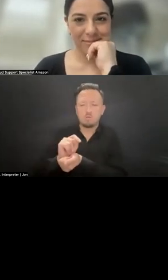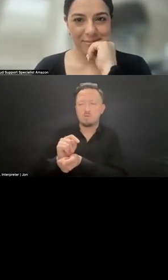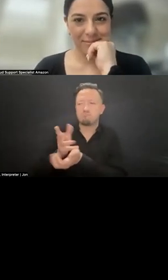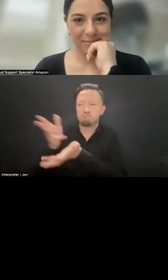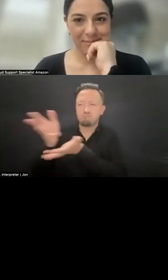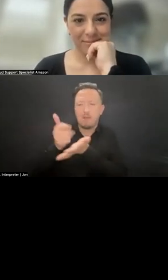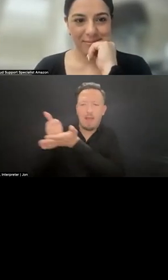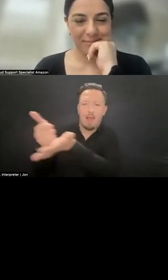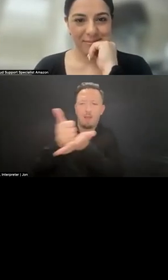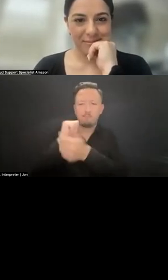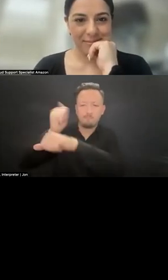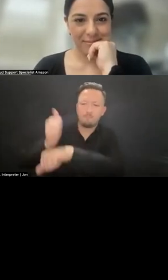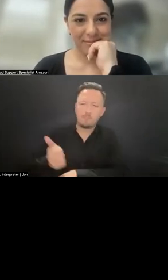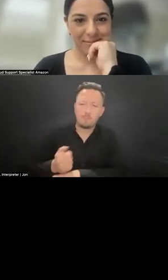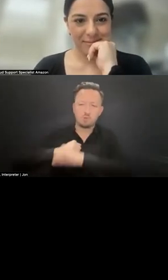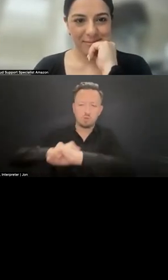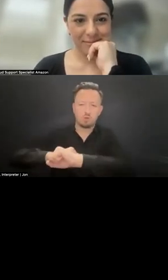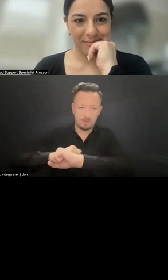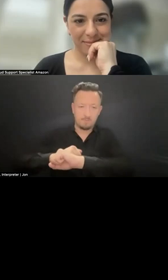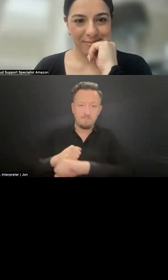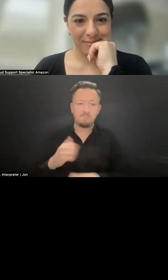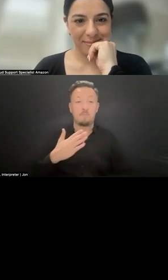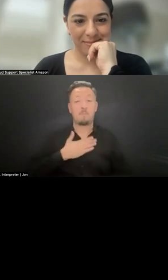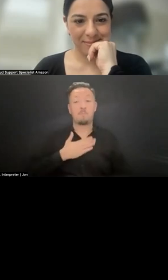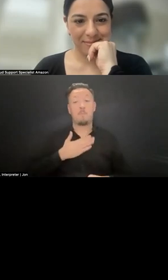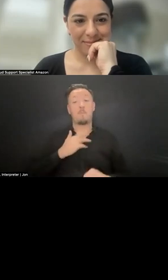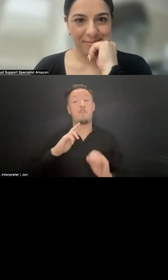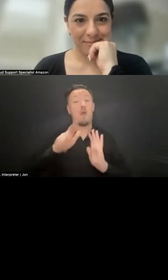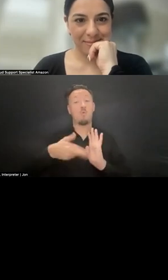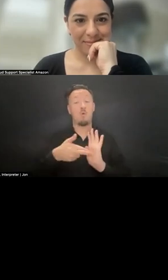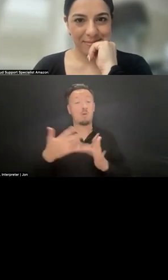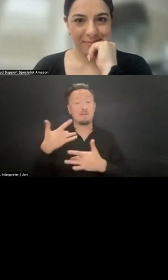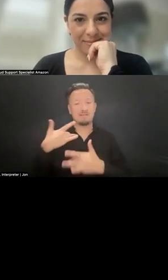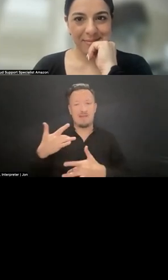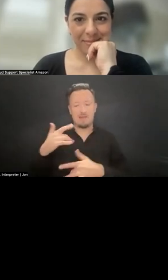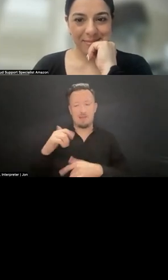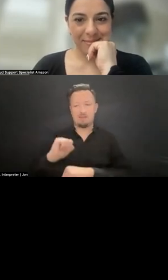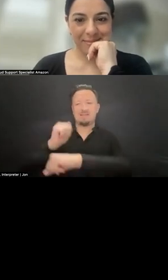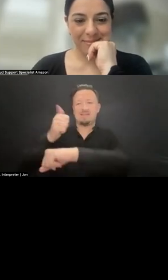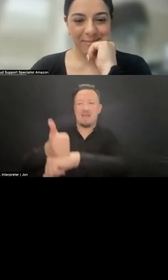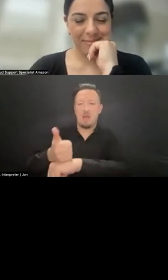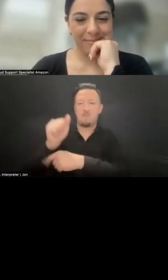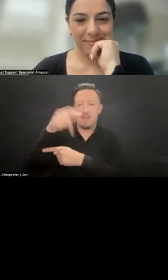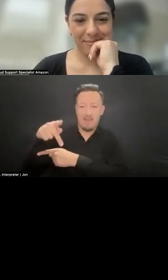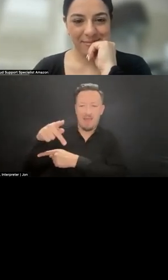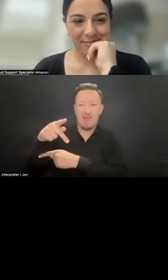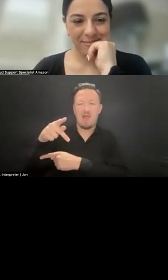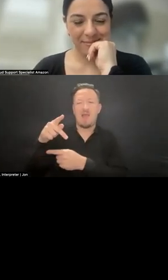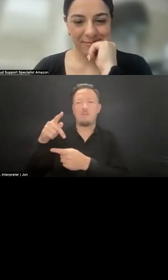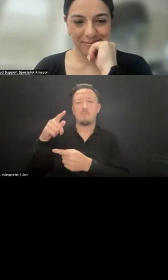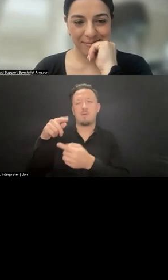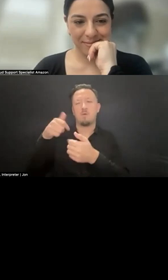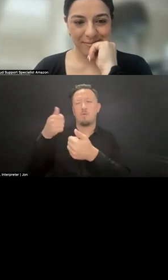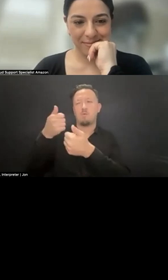my role is typically deploying applications in cloud-related environments such as